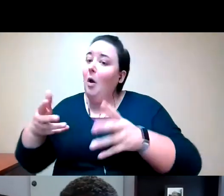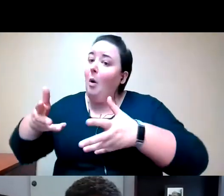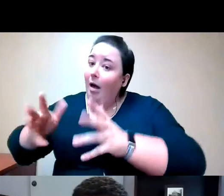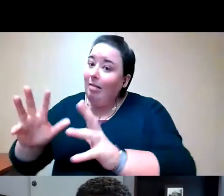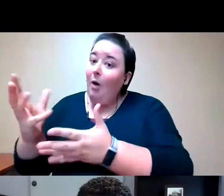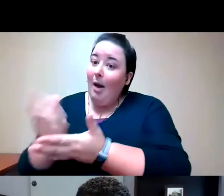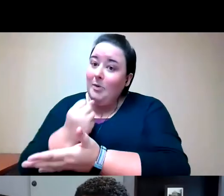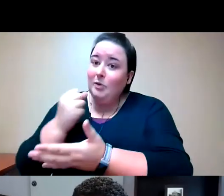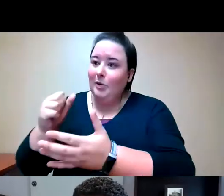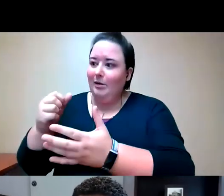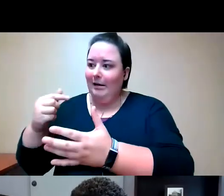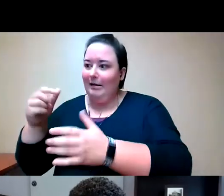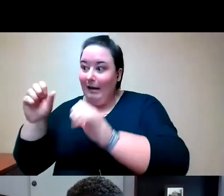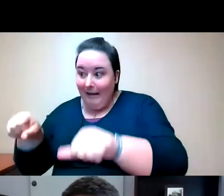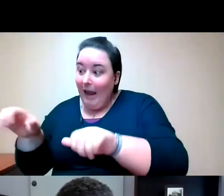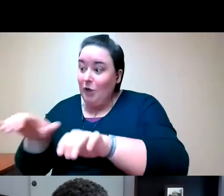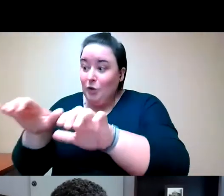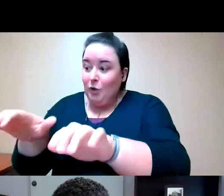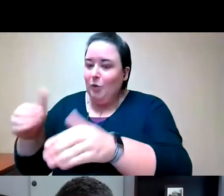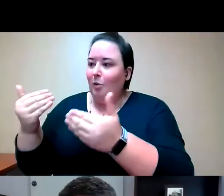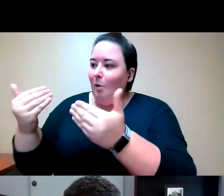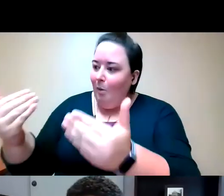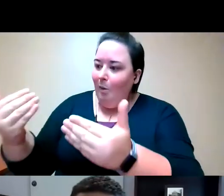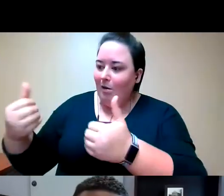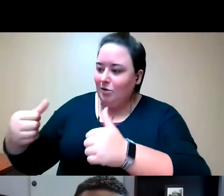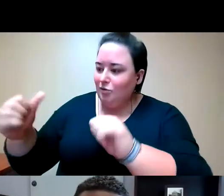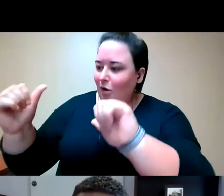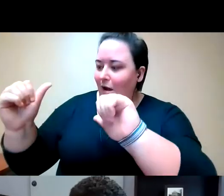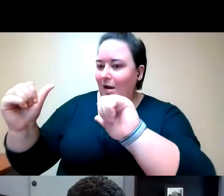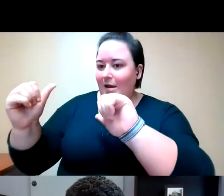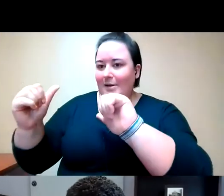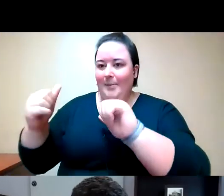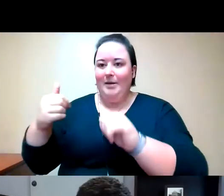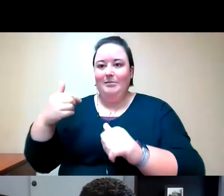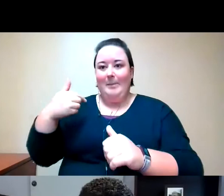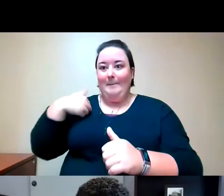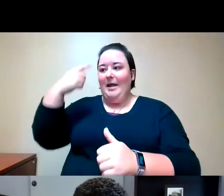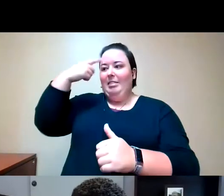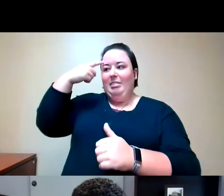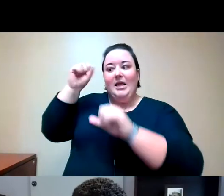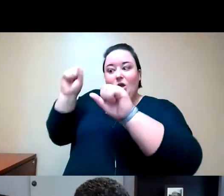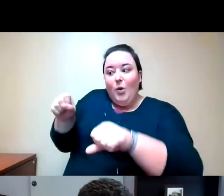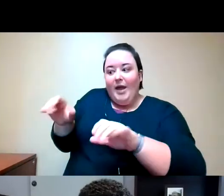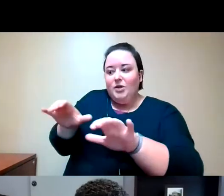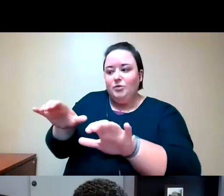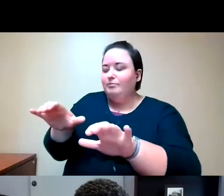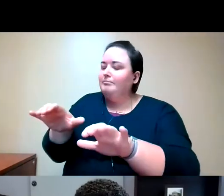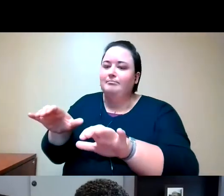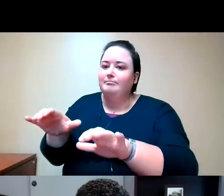appropriate accommodations, rather than limiting people or judging them based on what we think that they cannot do.